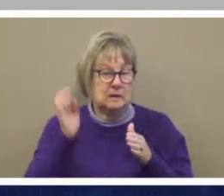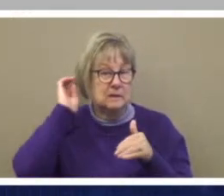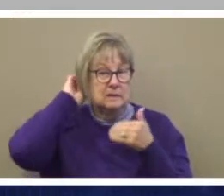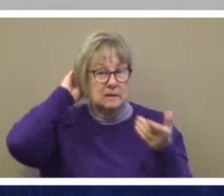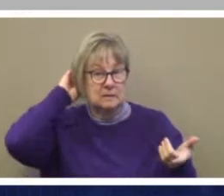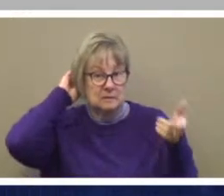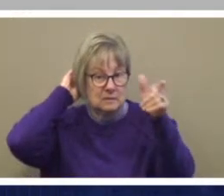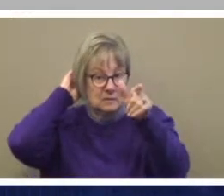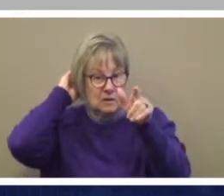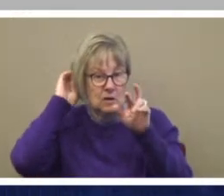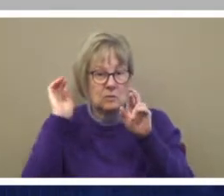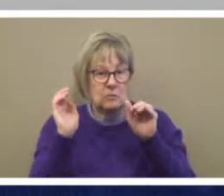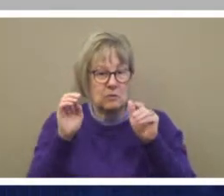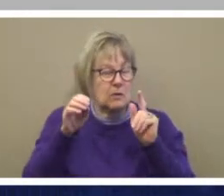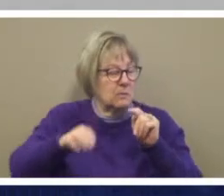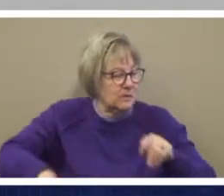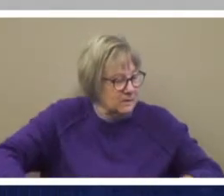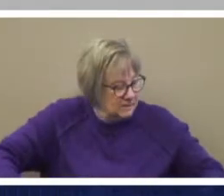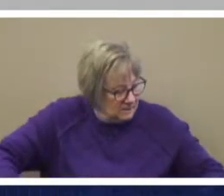Robert.